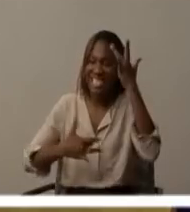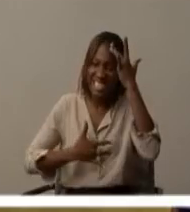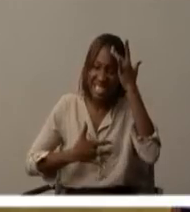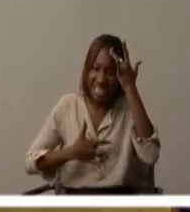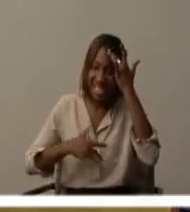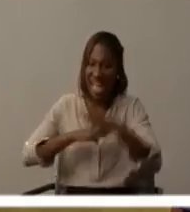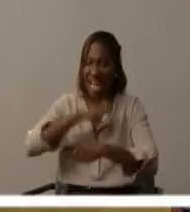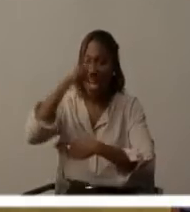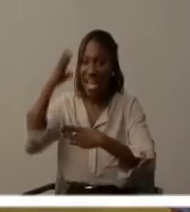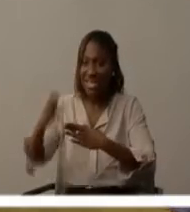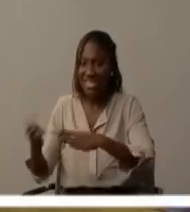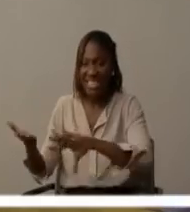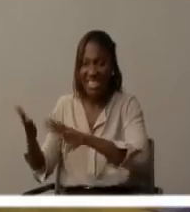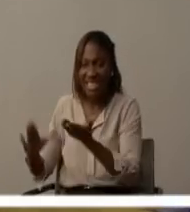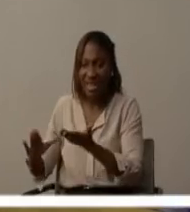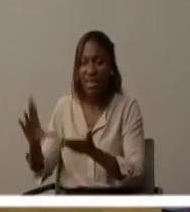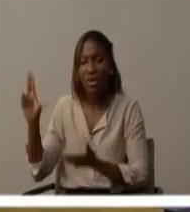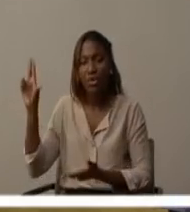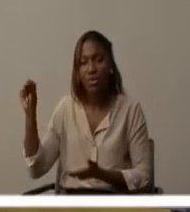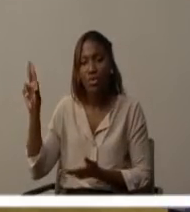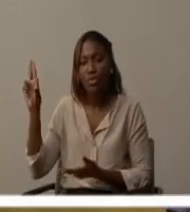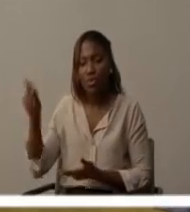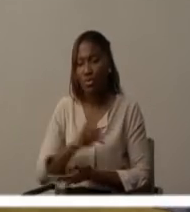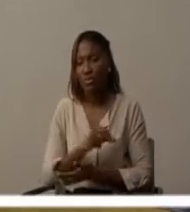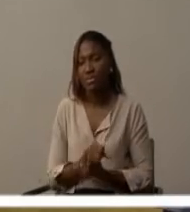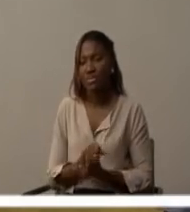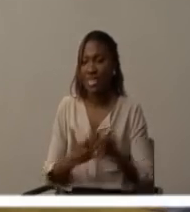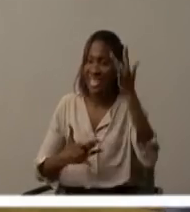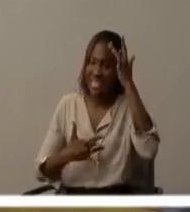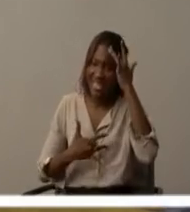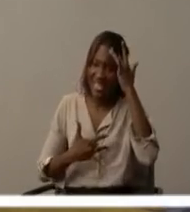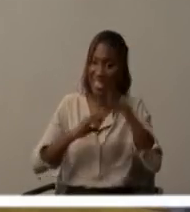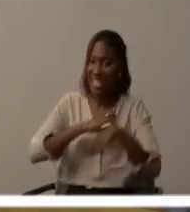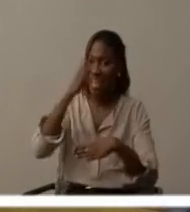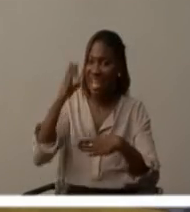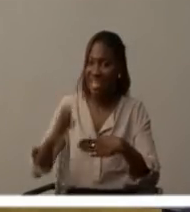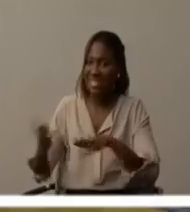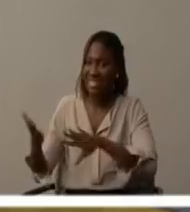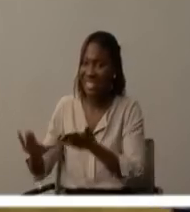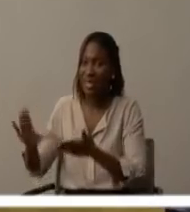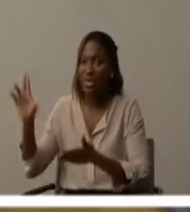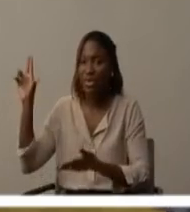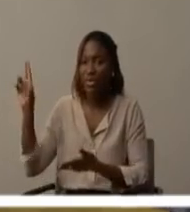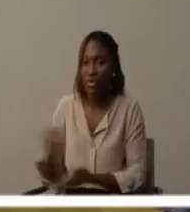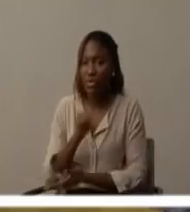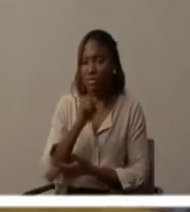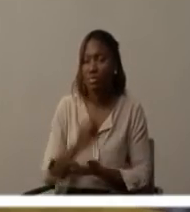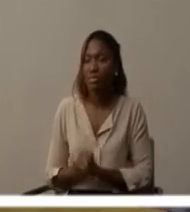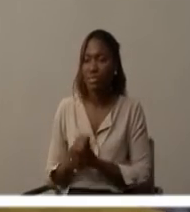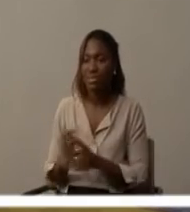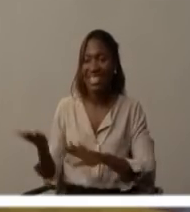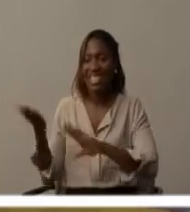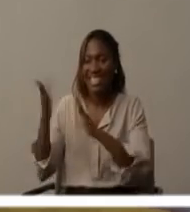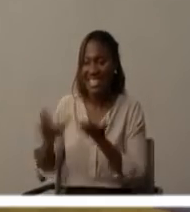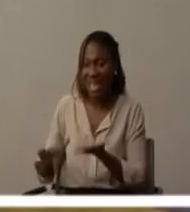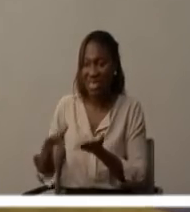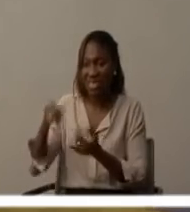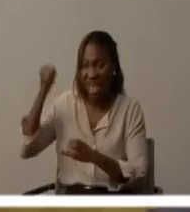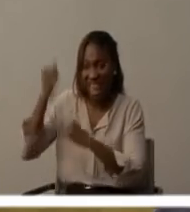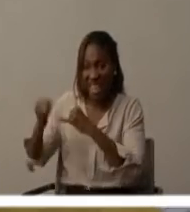not end in death. The sickness will not end in death. That will not be the final